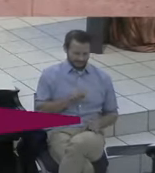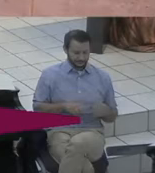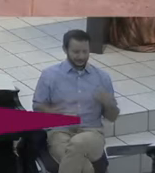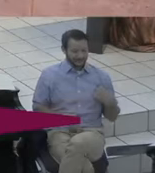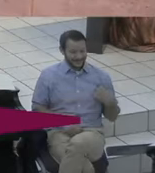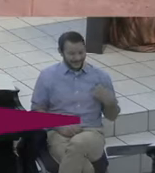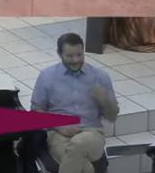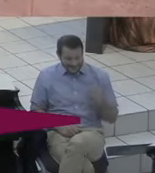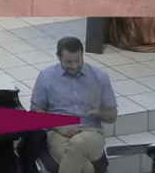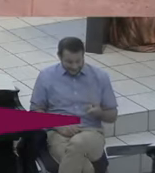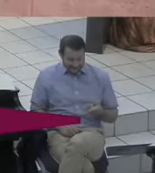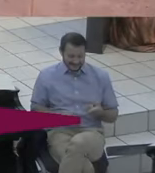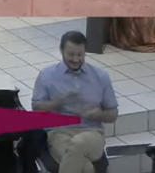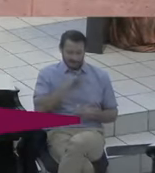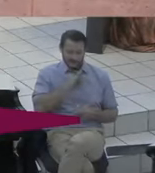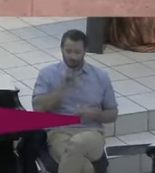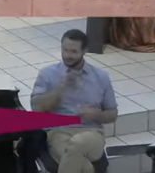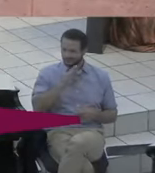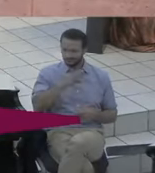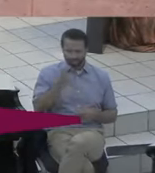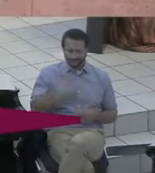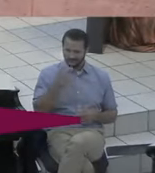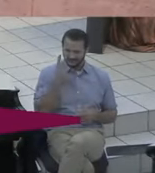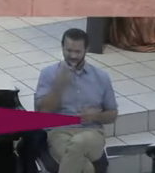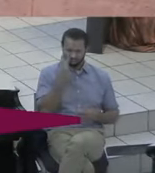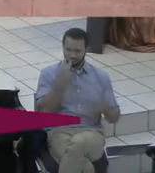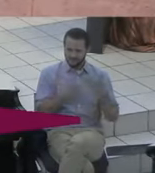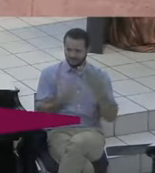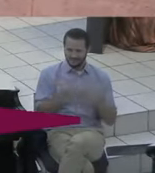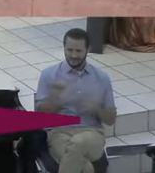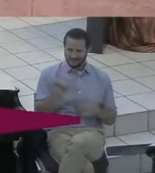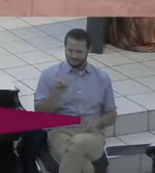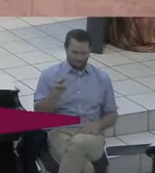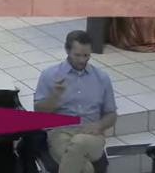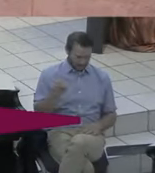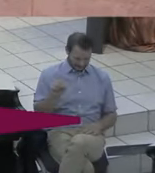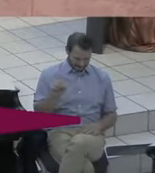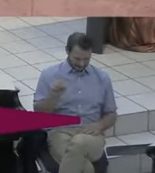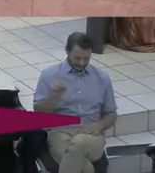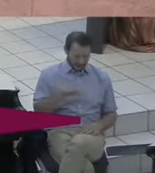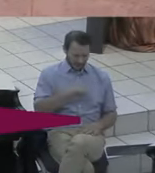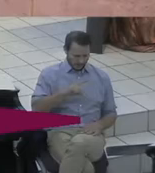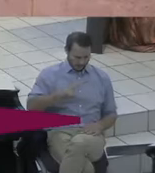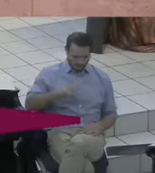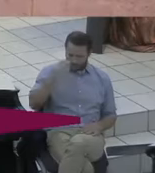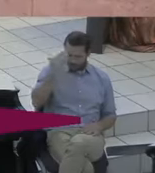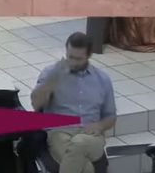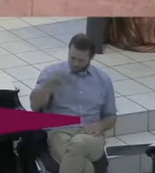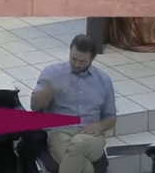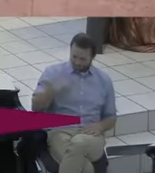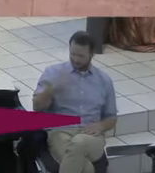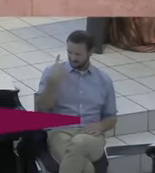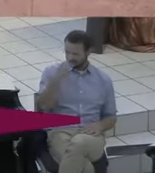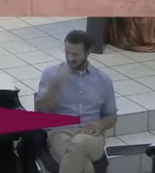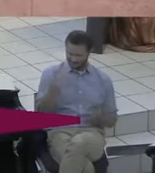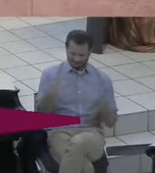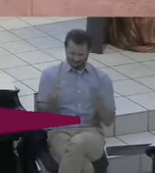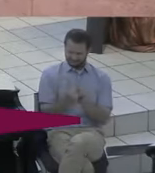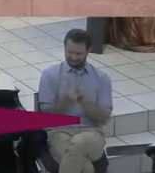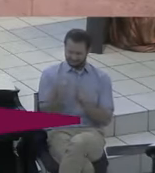Since then, Israel has never had a prophet like Moses. The Lord knew him face to